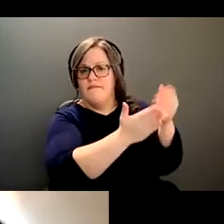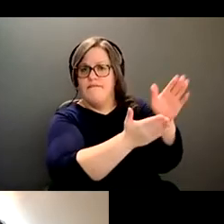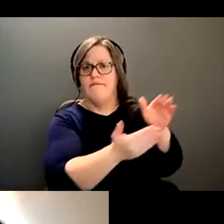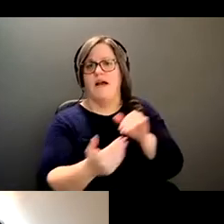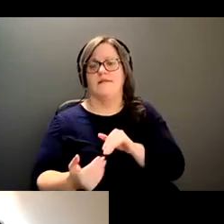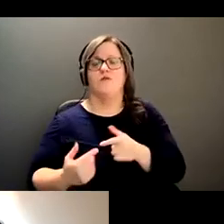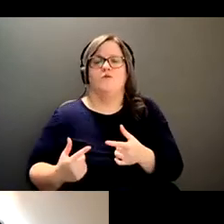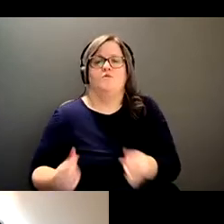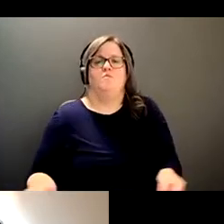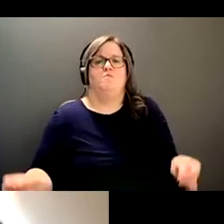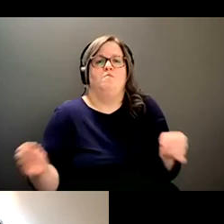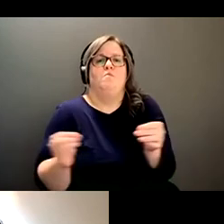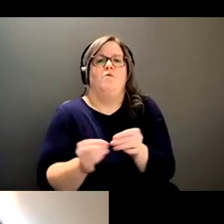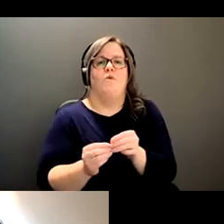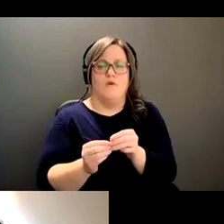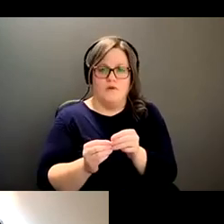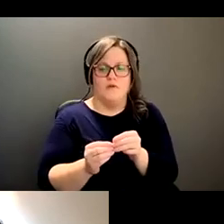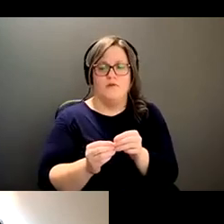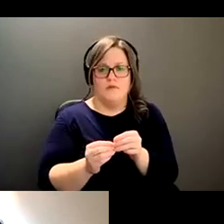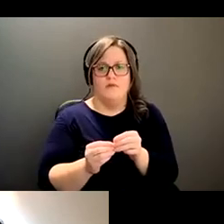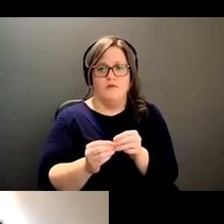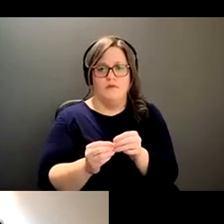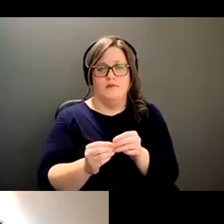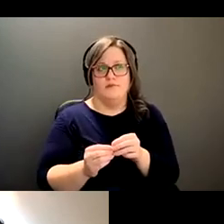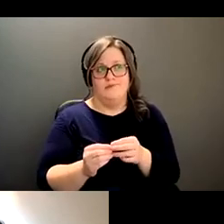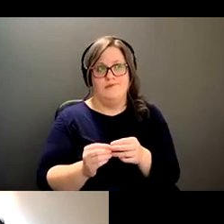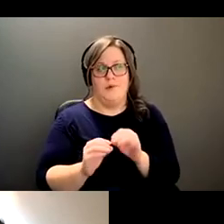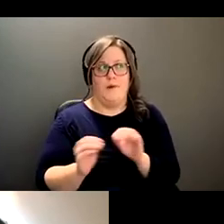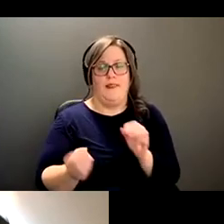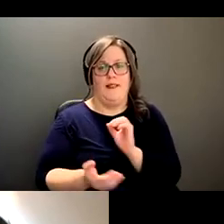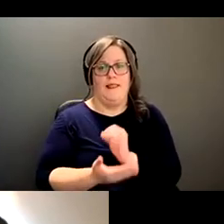what we could do with no money. So